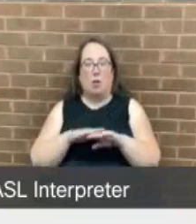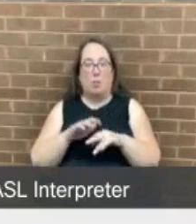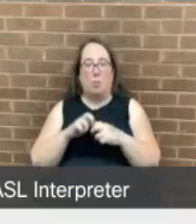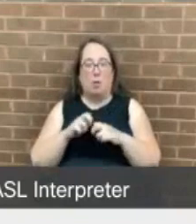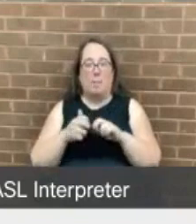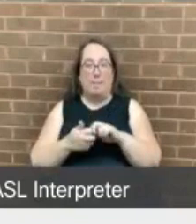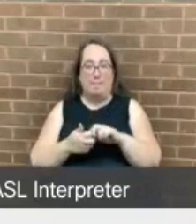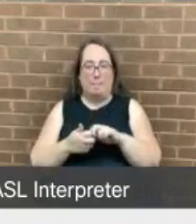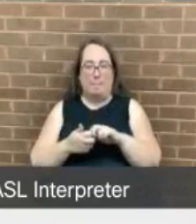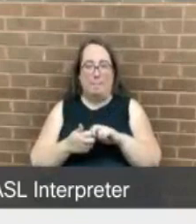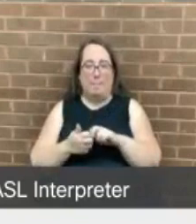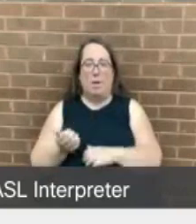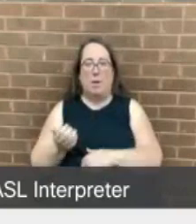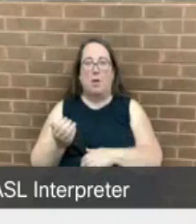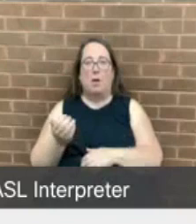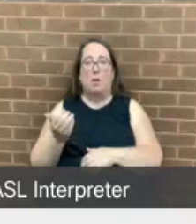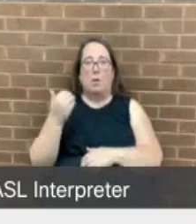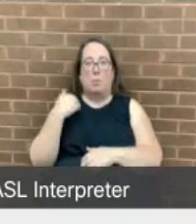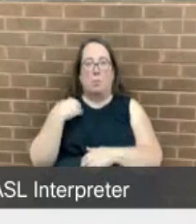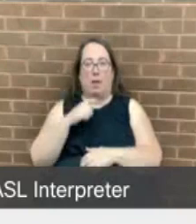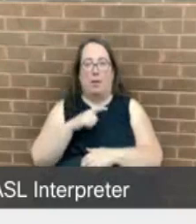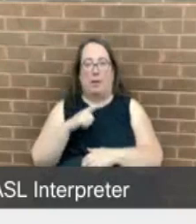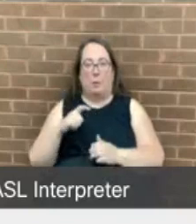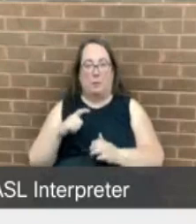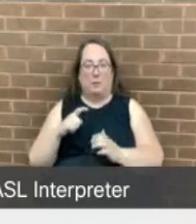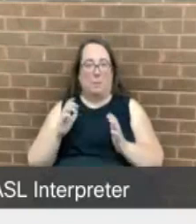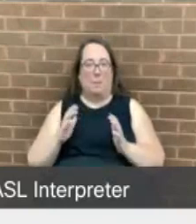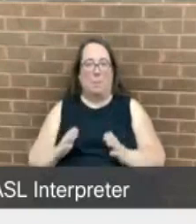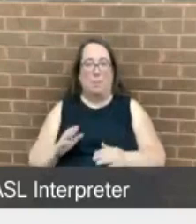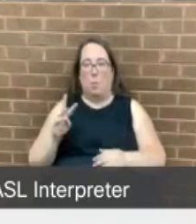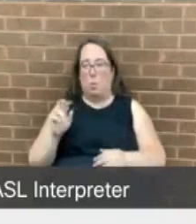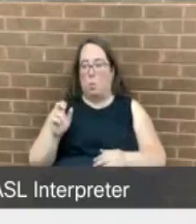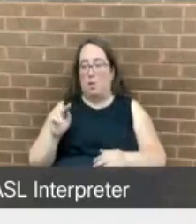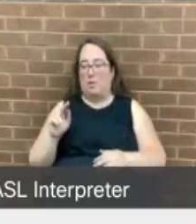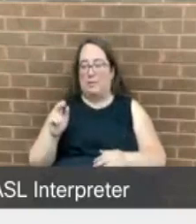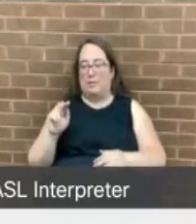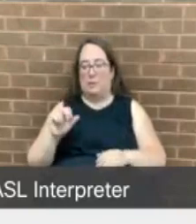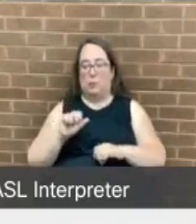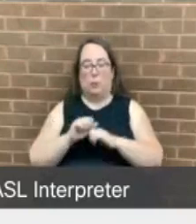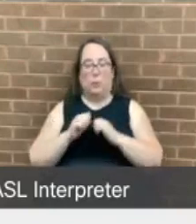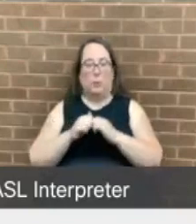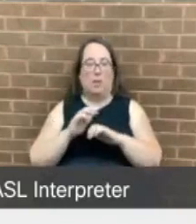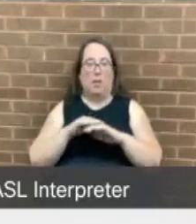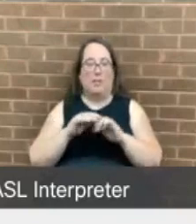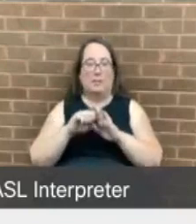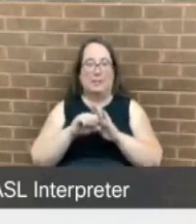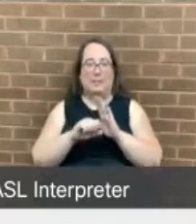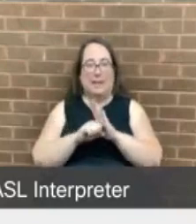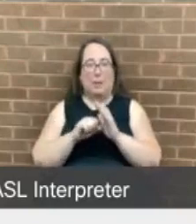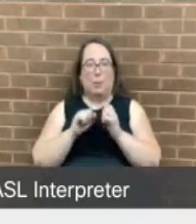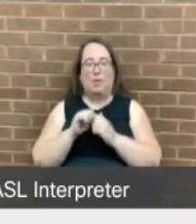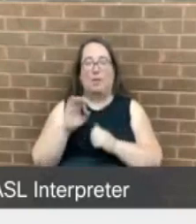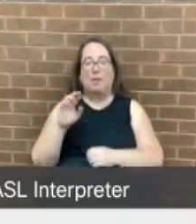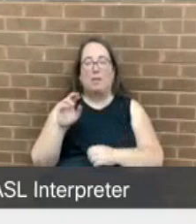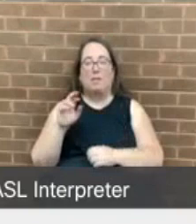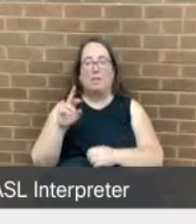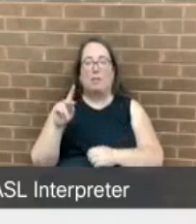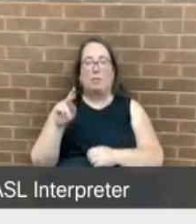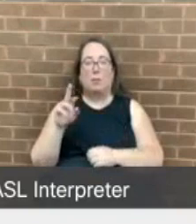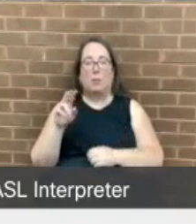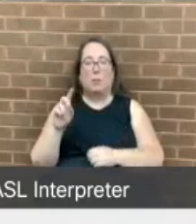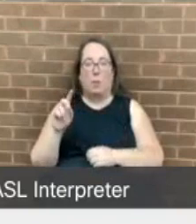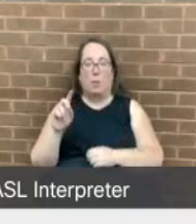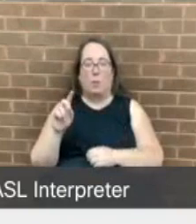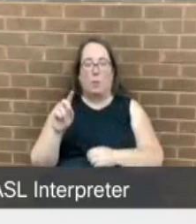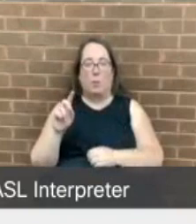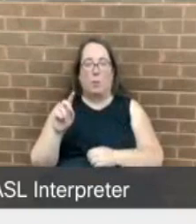prior council member Weinstein worked on with the state with regard to Frederick Road and the section